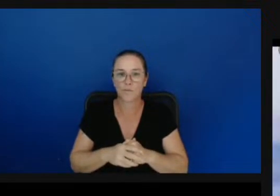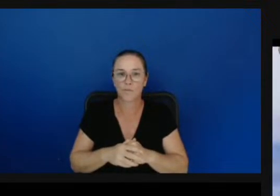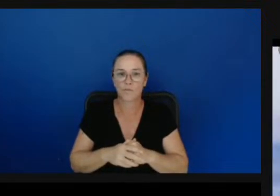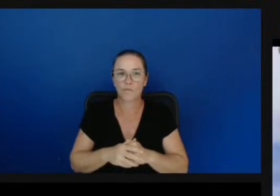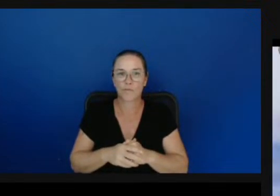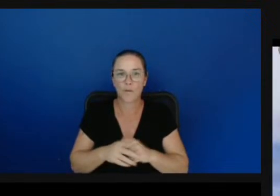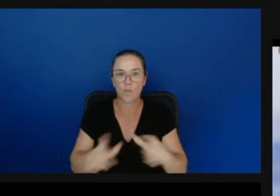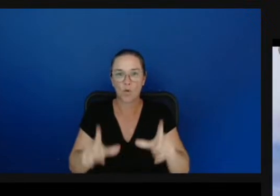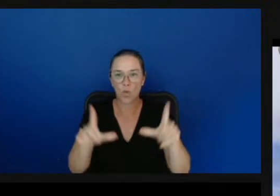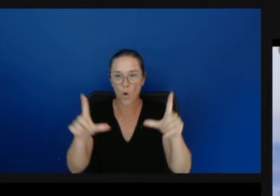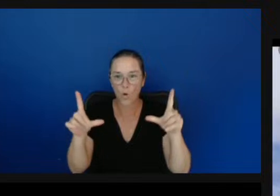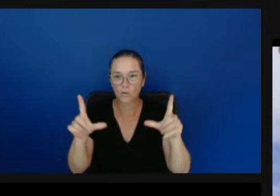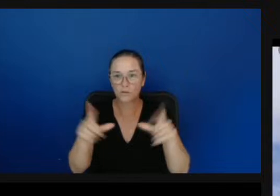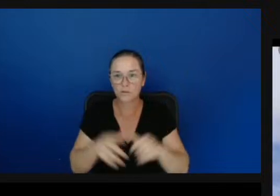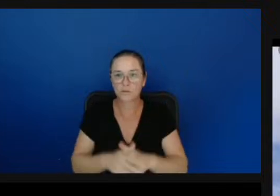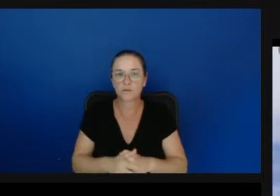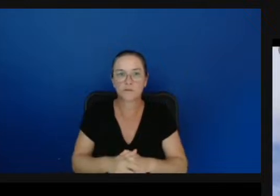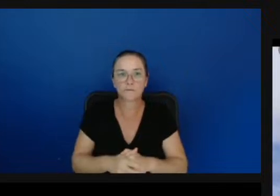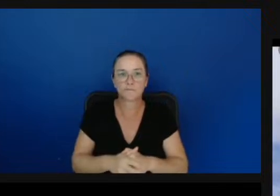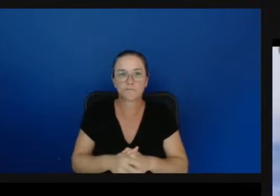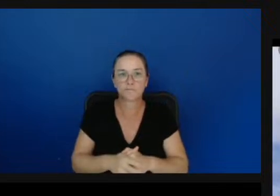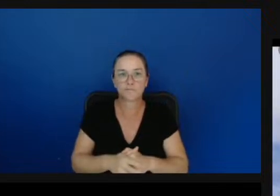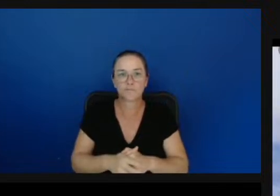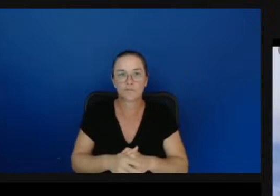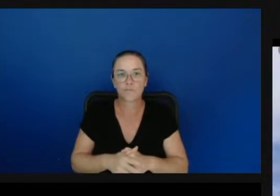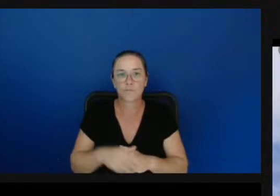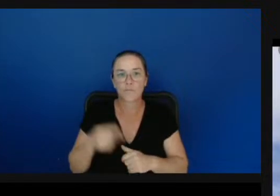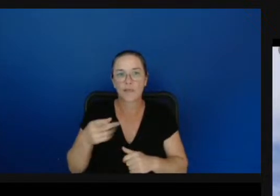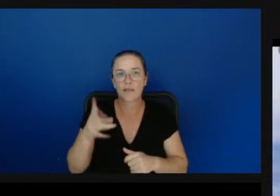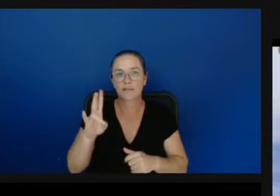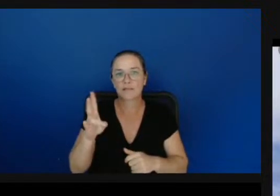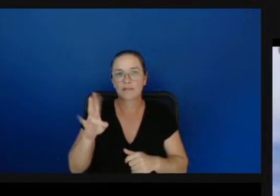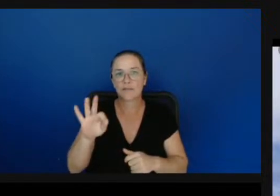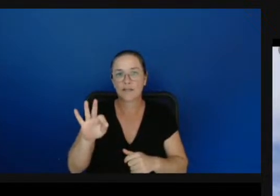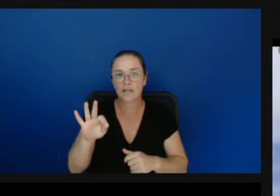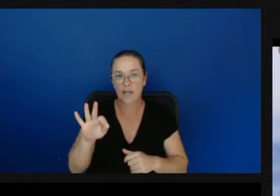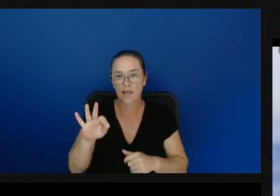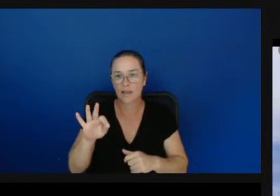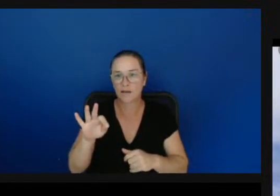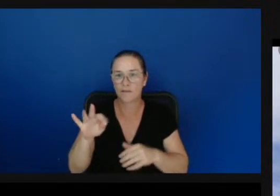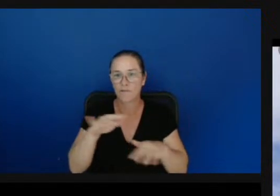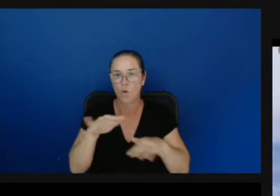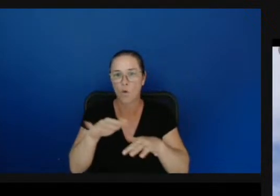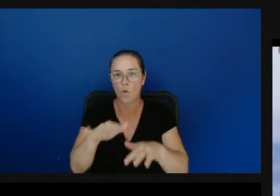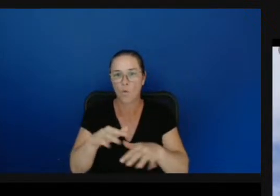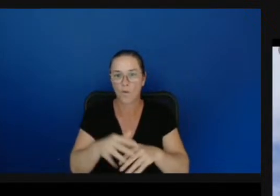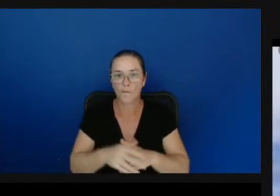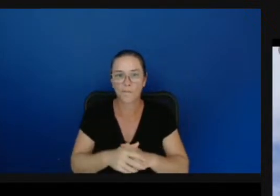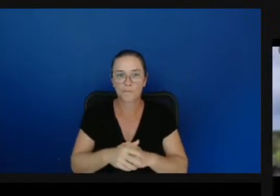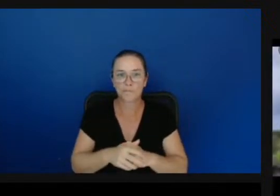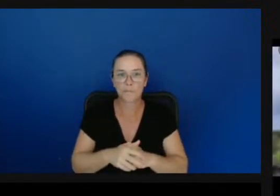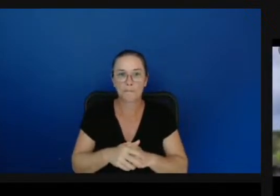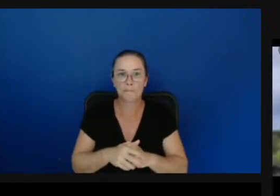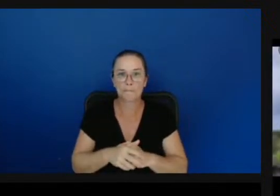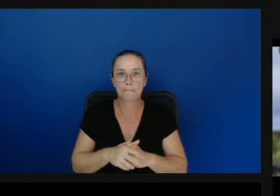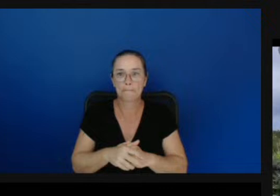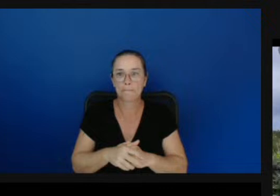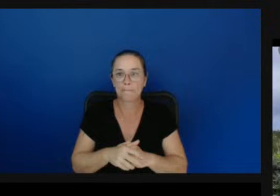cracks. This is a 79 lava flow of November near Luamanu crater.